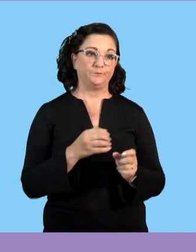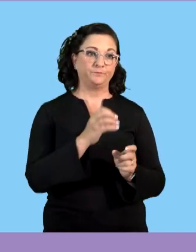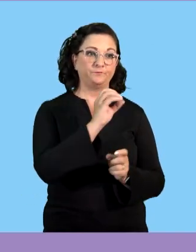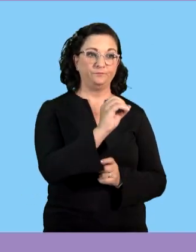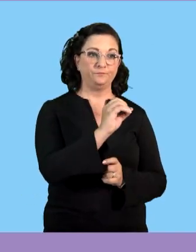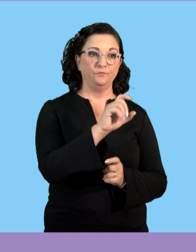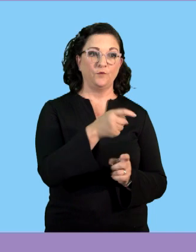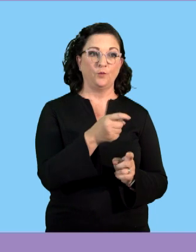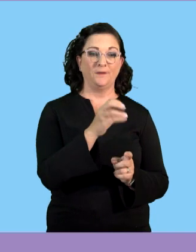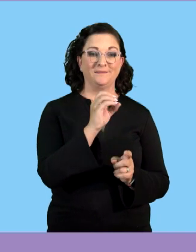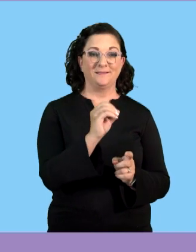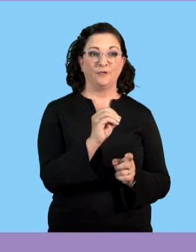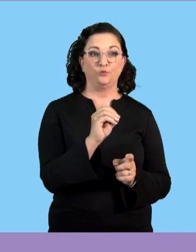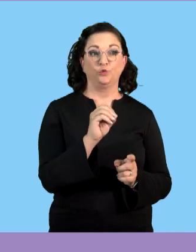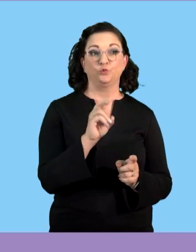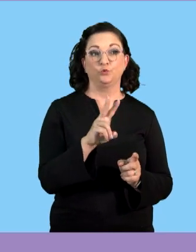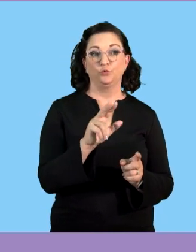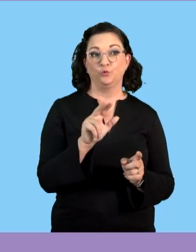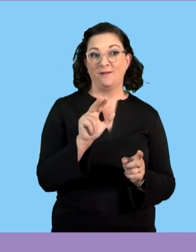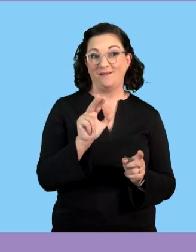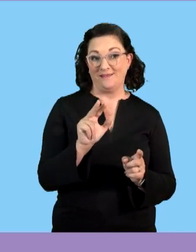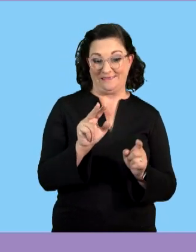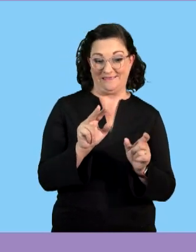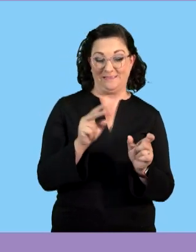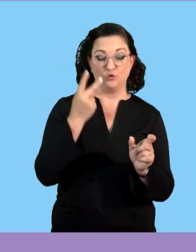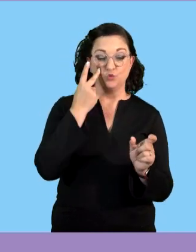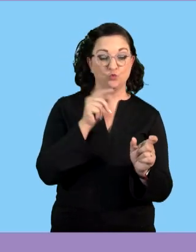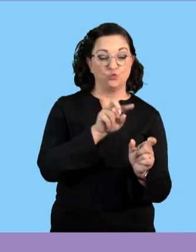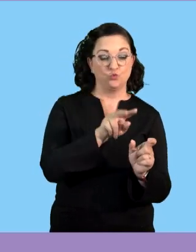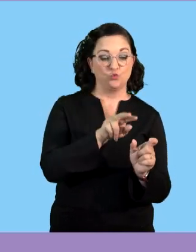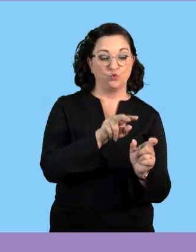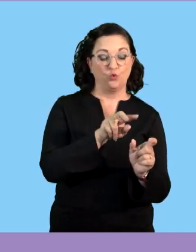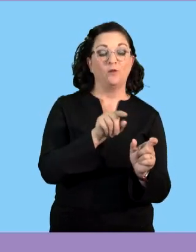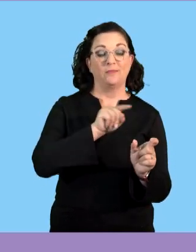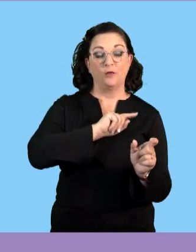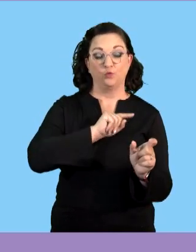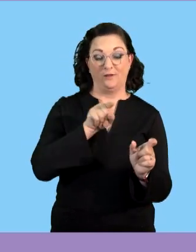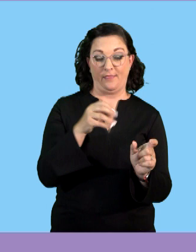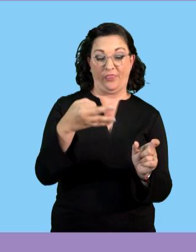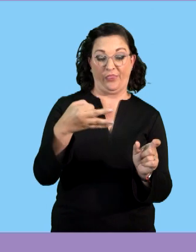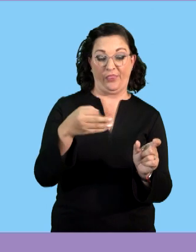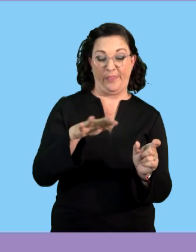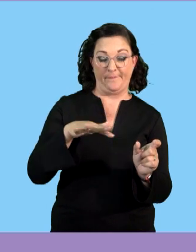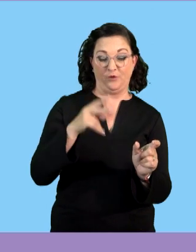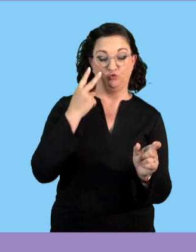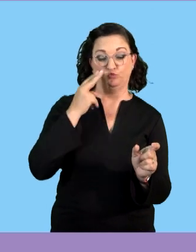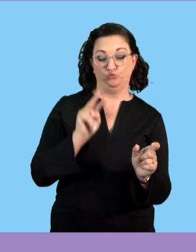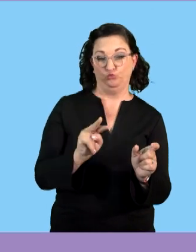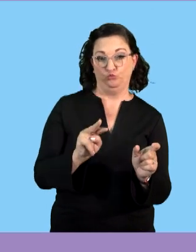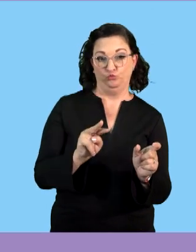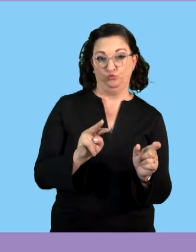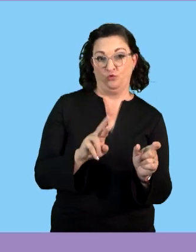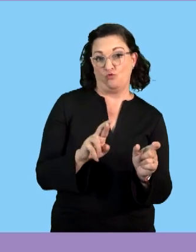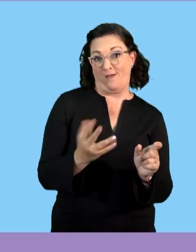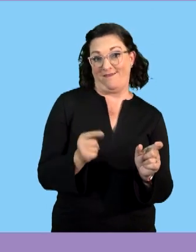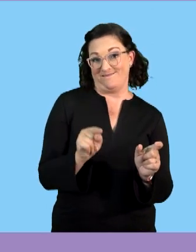Now, 2 decimal places, we then look at the highlighted number, which is the third decimal place,